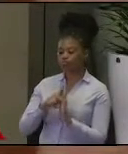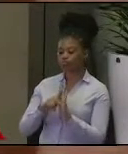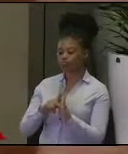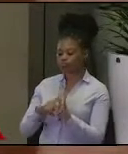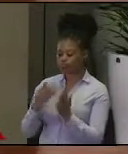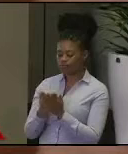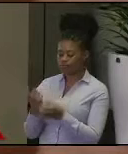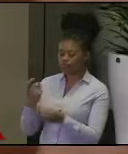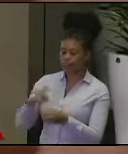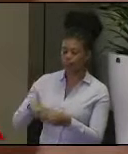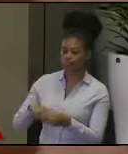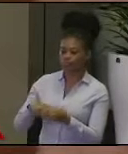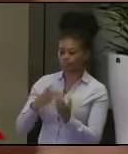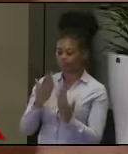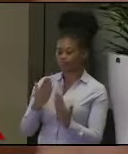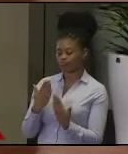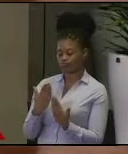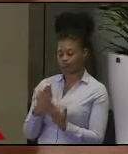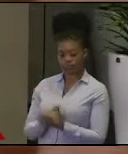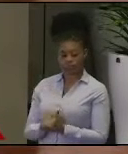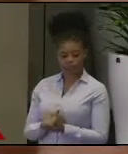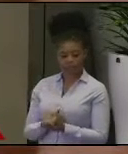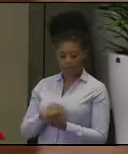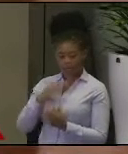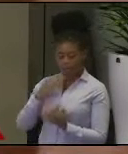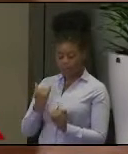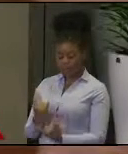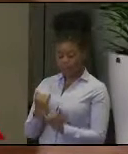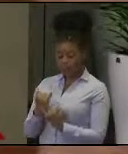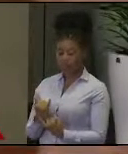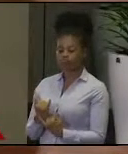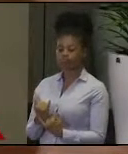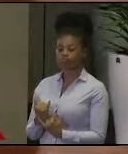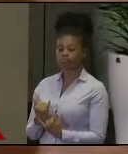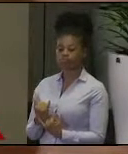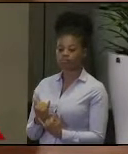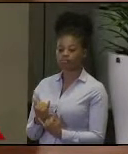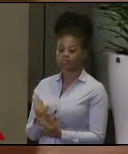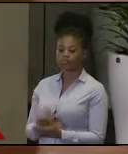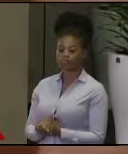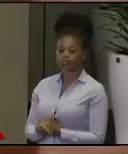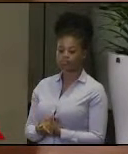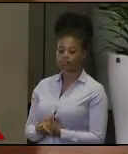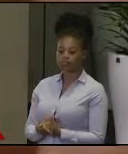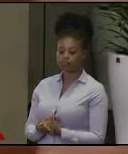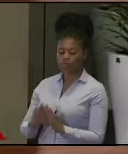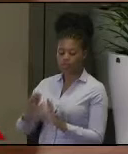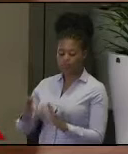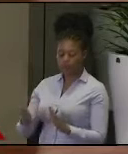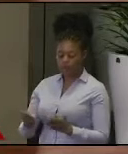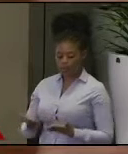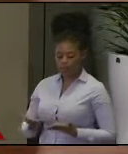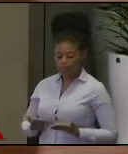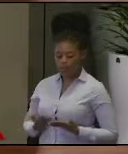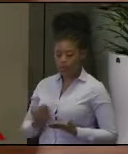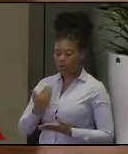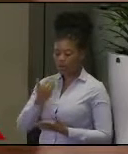still join the learning field. At this point in time, I would like us to welcome to the stage